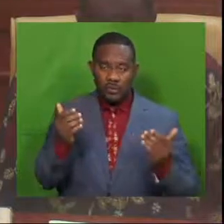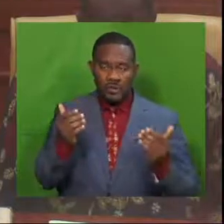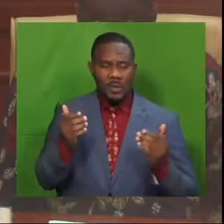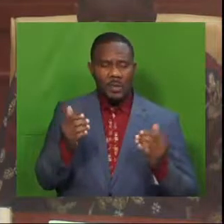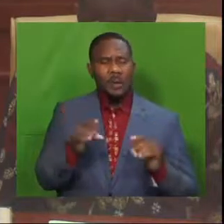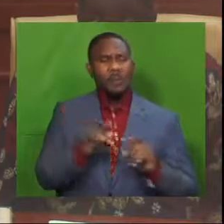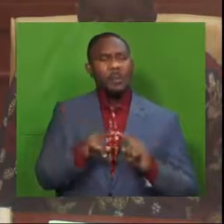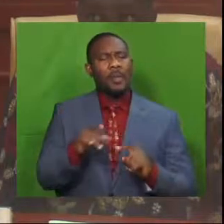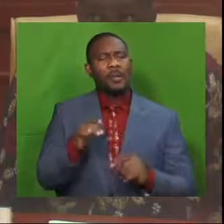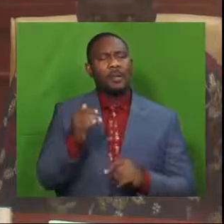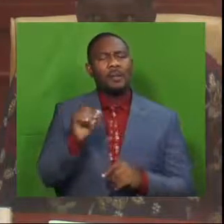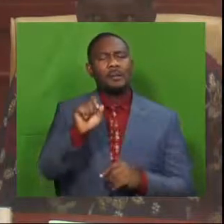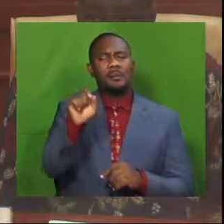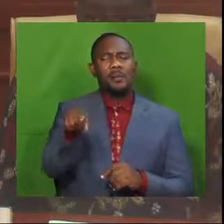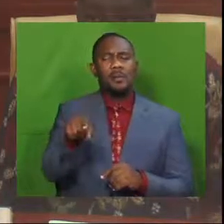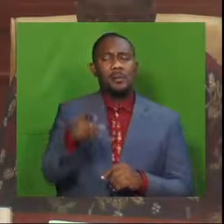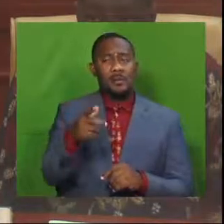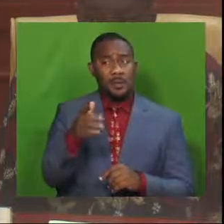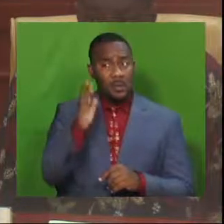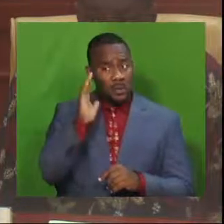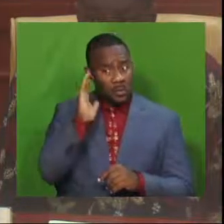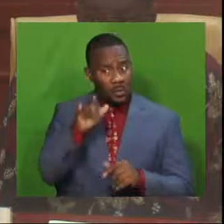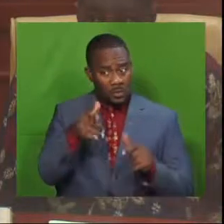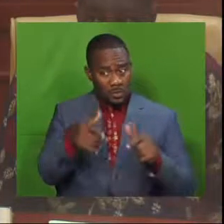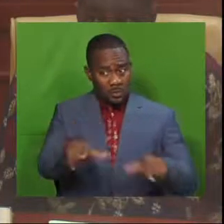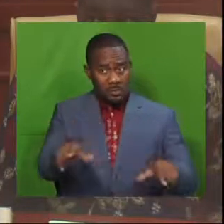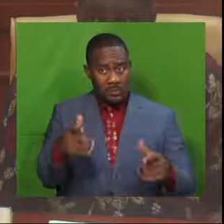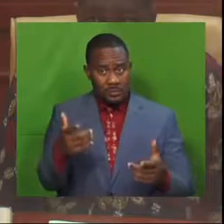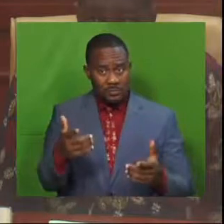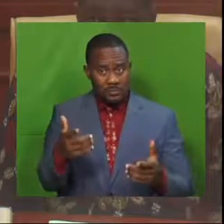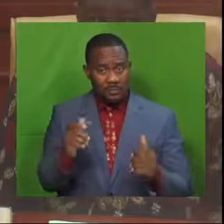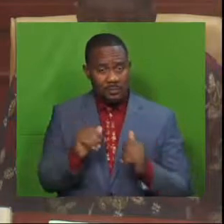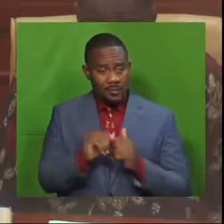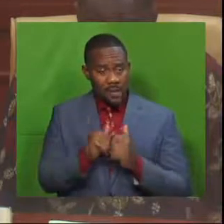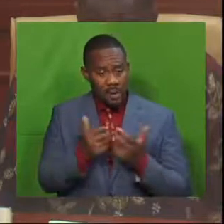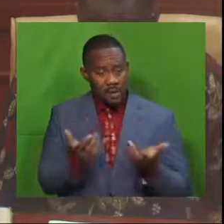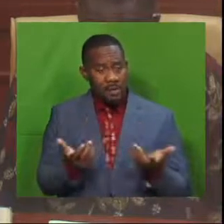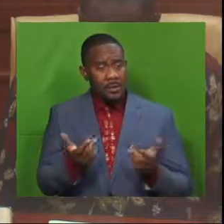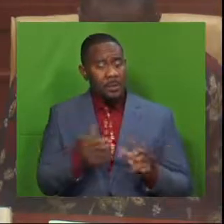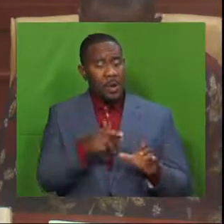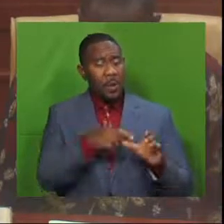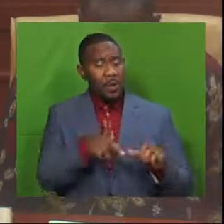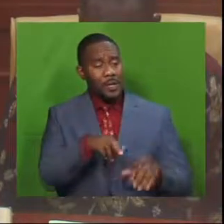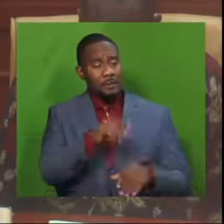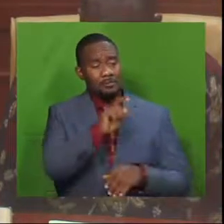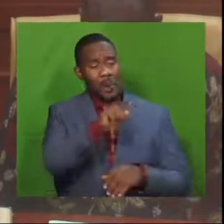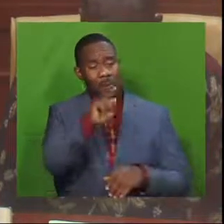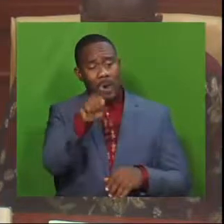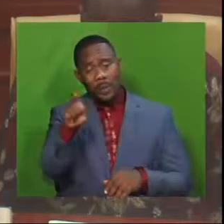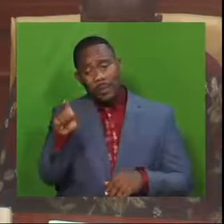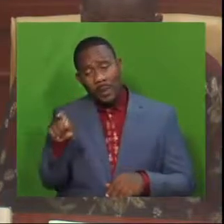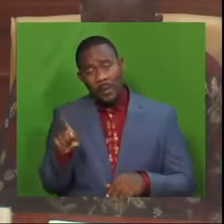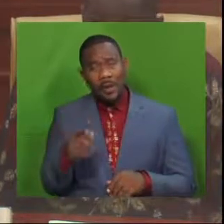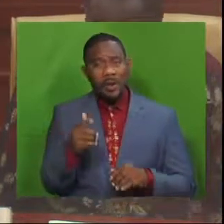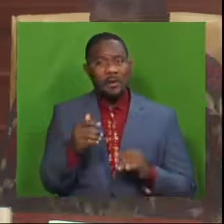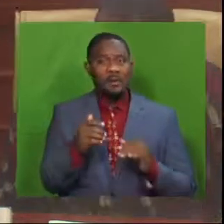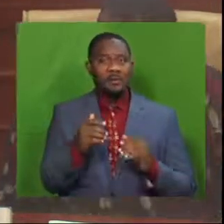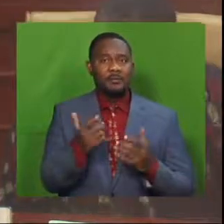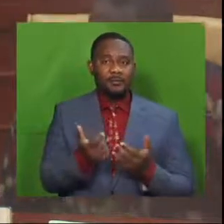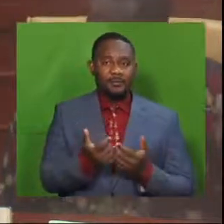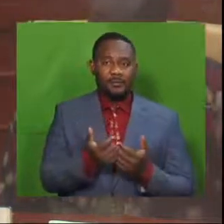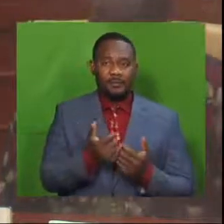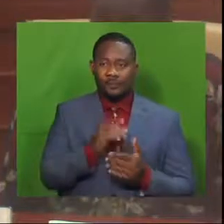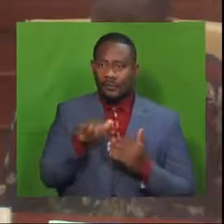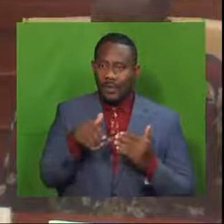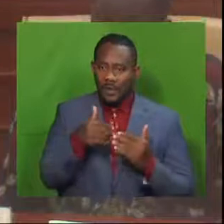recruitment into the armed forces on regional basis so that recruitment will be done in all